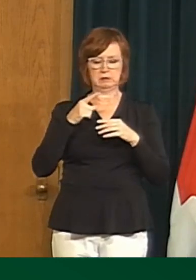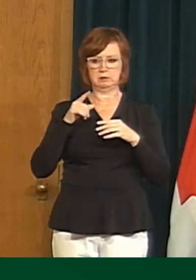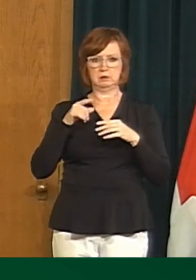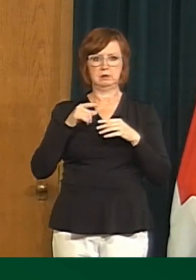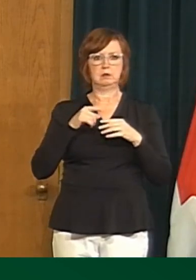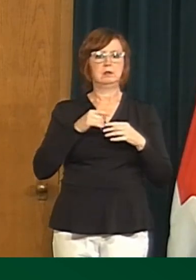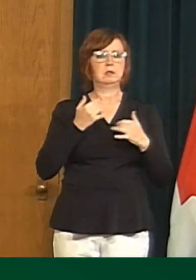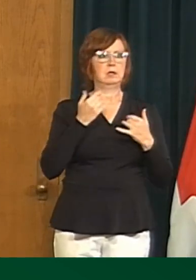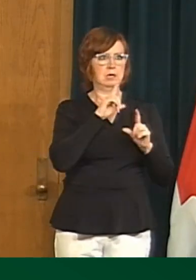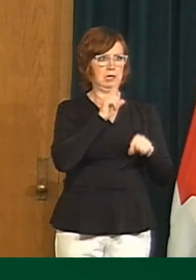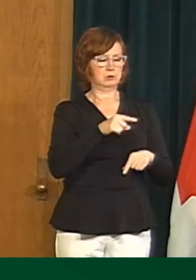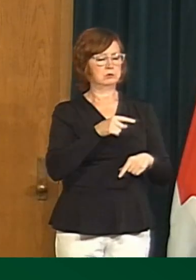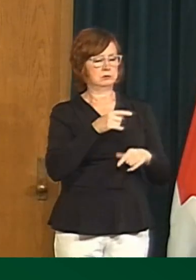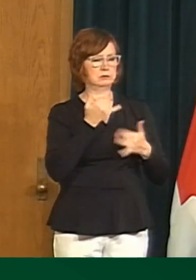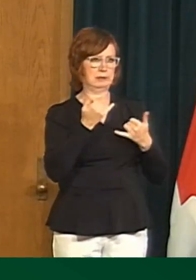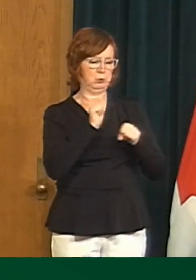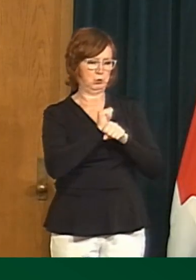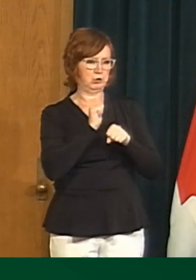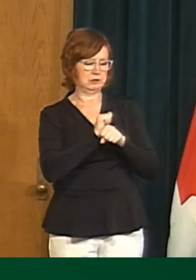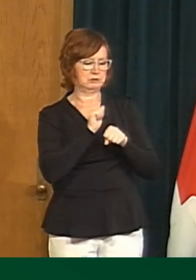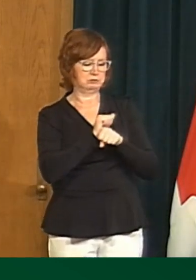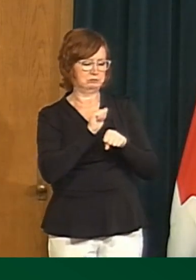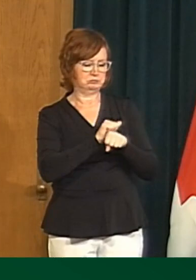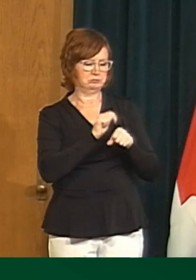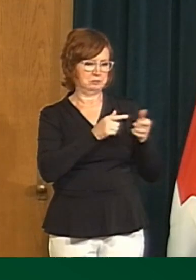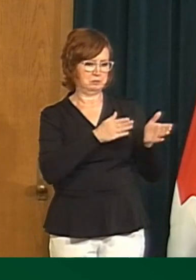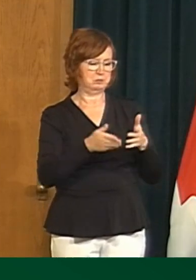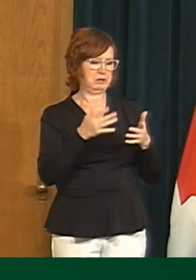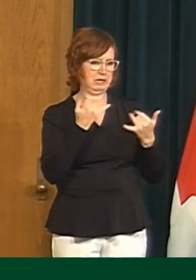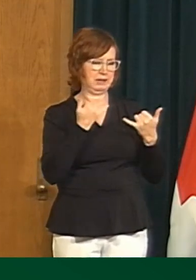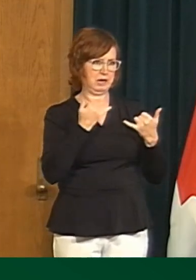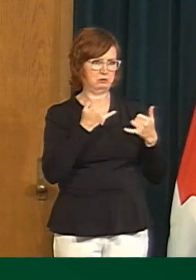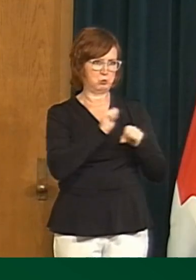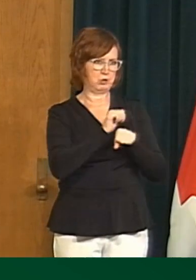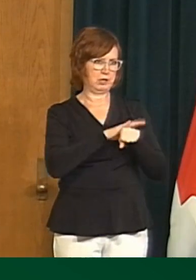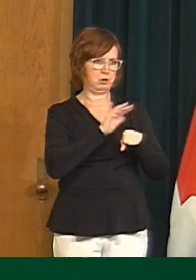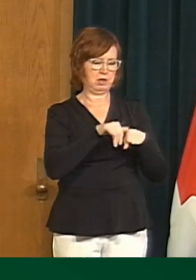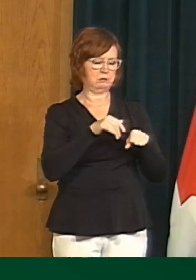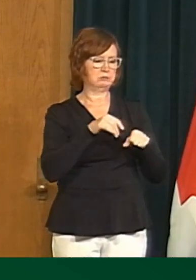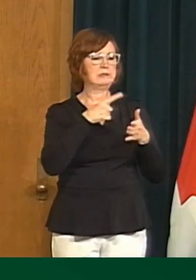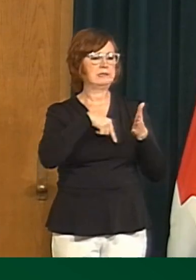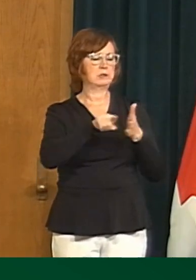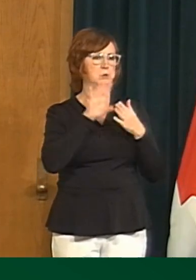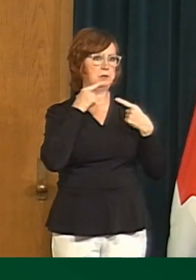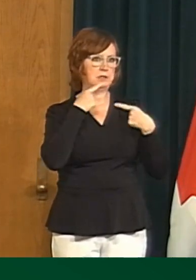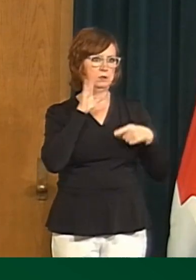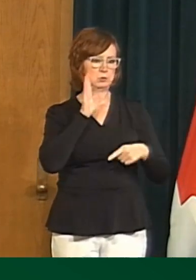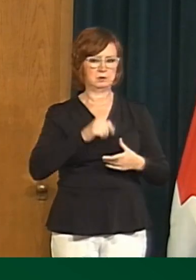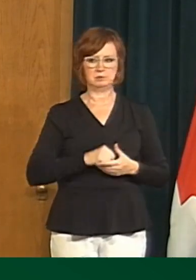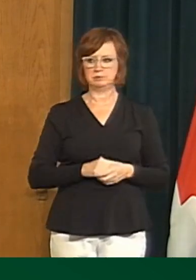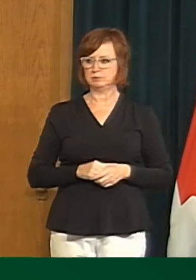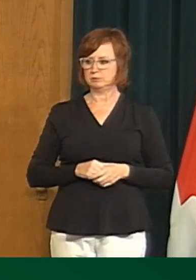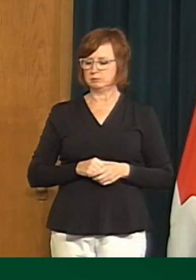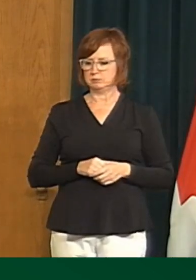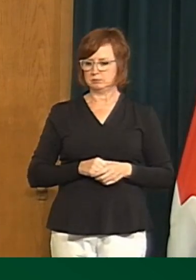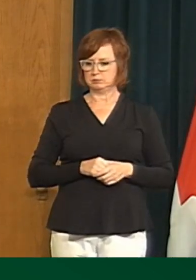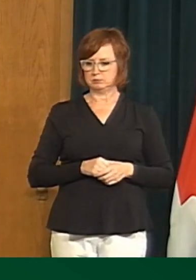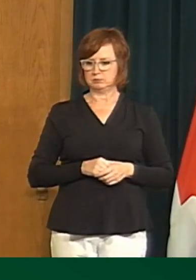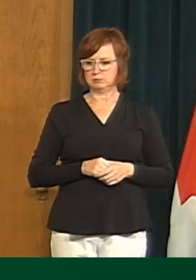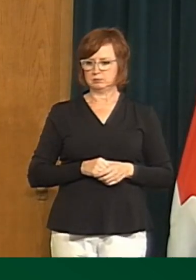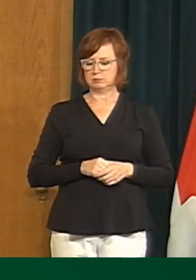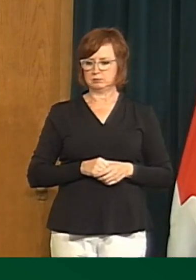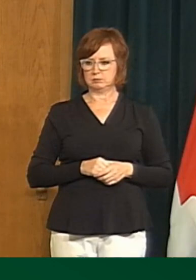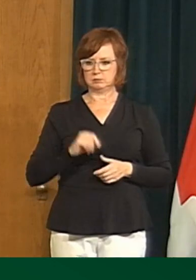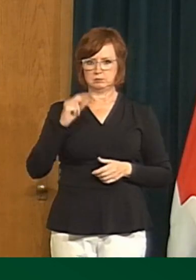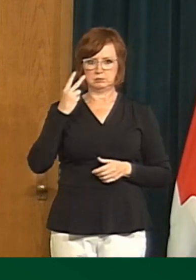that's actively being undertaken. We'll have more to say on that very early next week. Follow-up, Cole? All right,